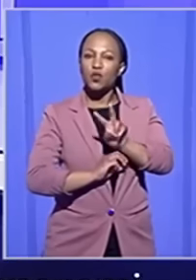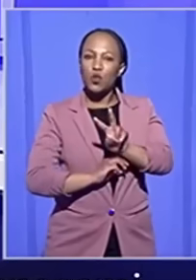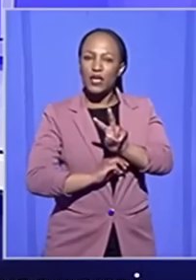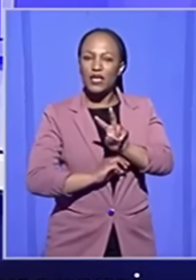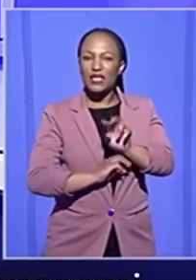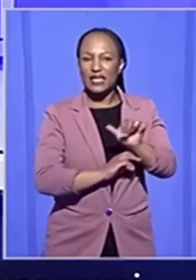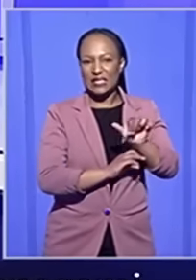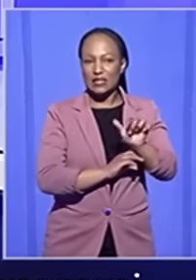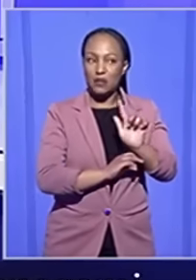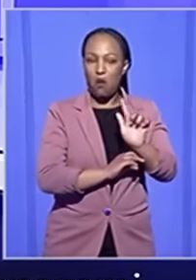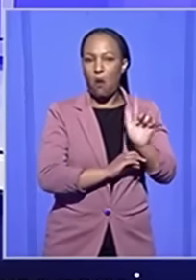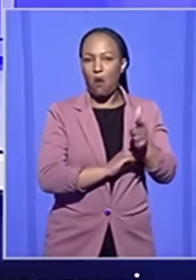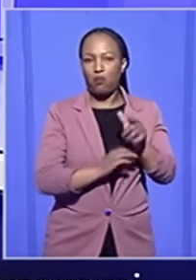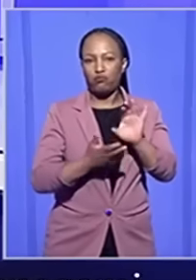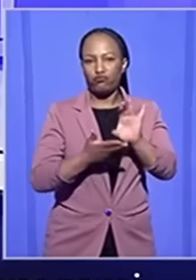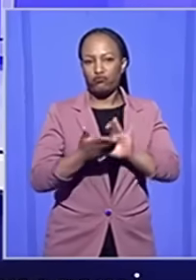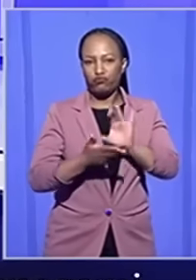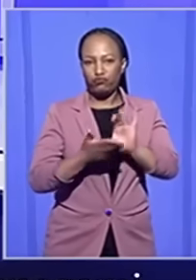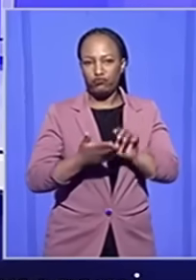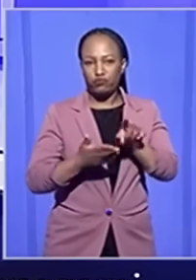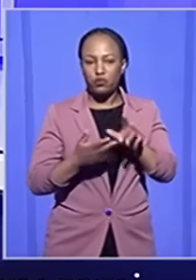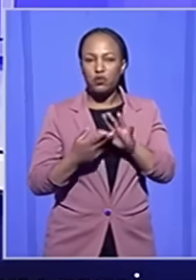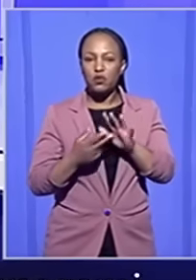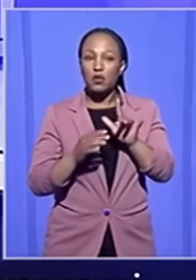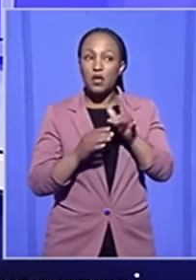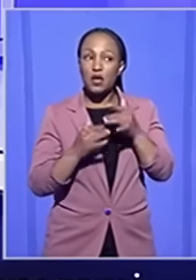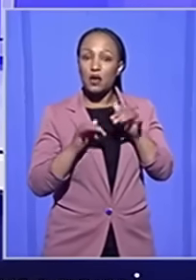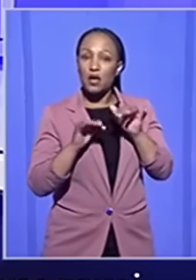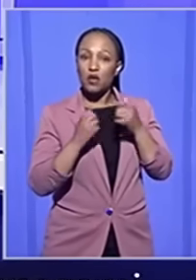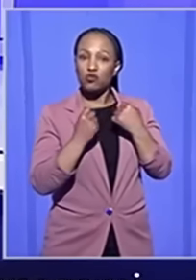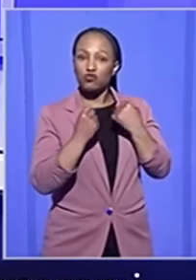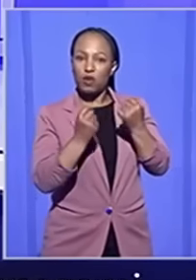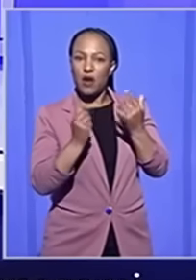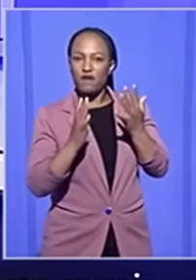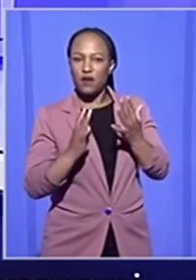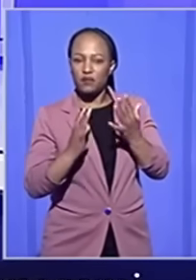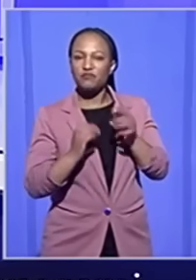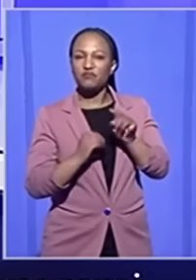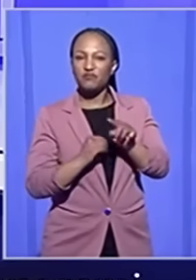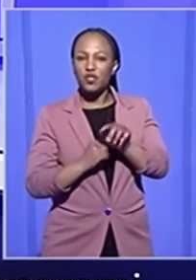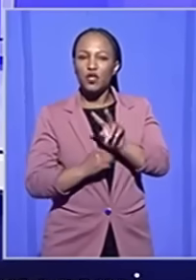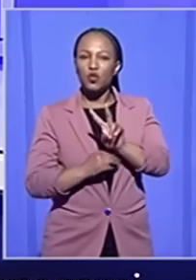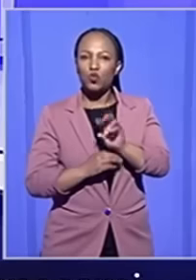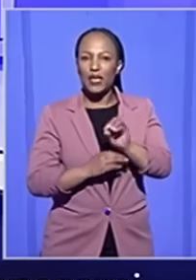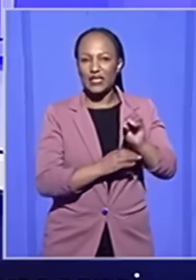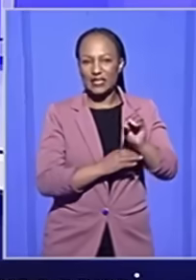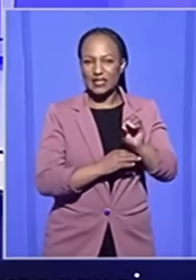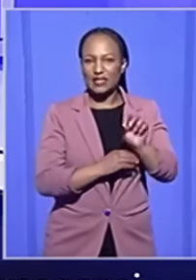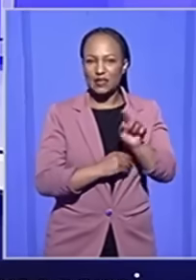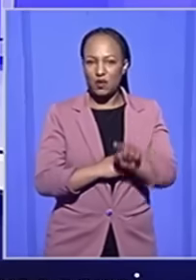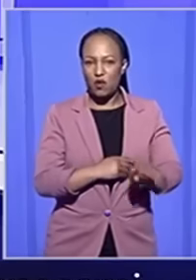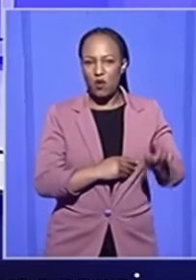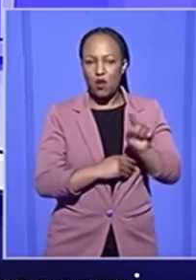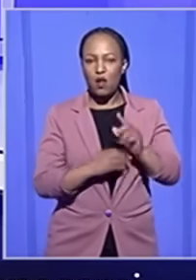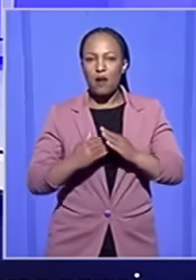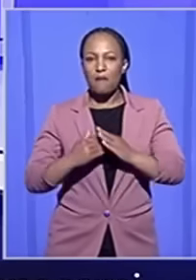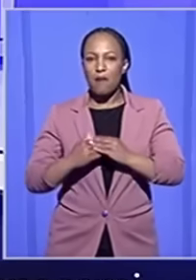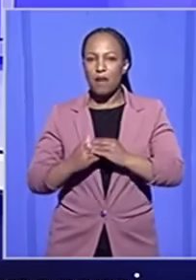26. Ditshupetso tseno tse di akaretsang bafofisi ba ka nna 200 ba e leng ditokololo tsa mokgatlho wa